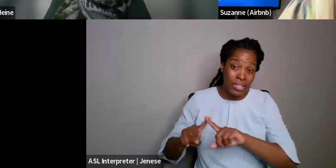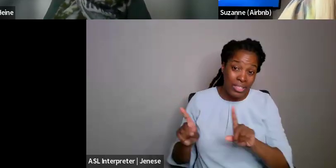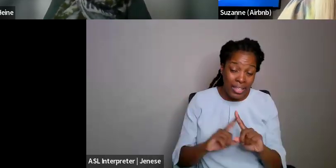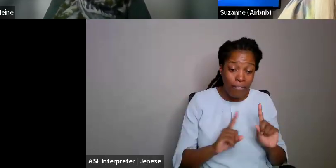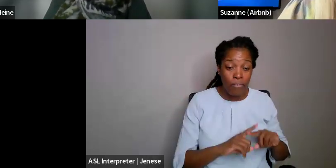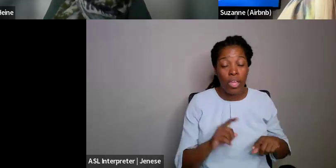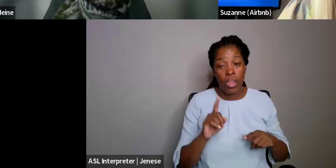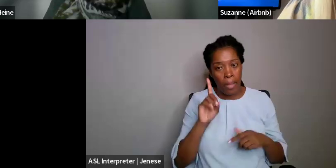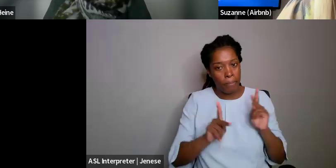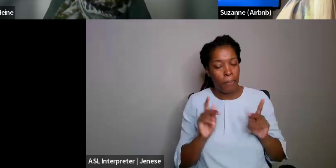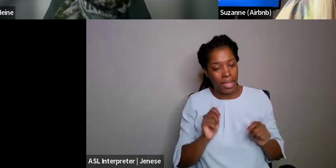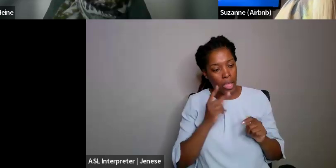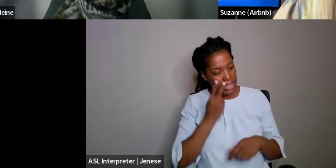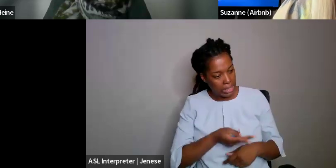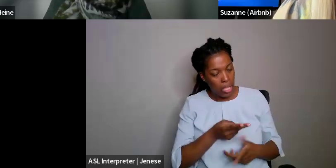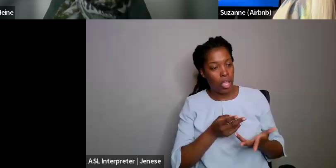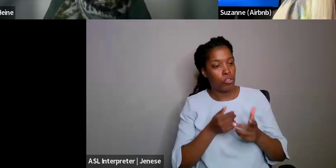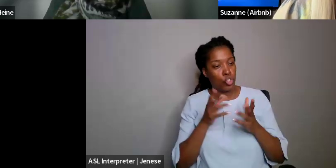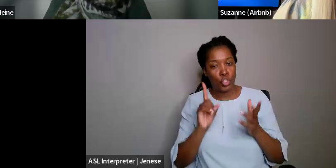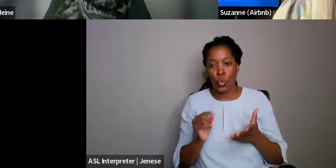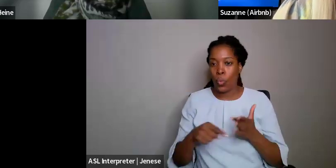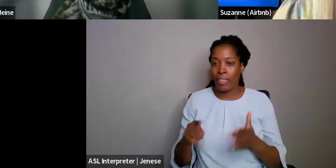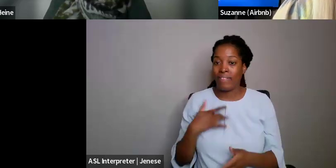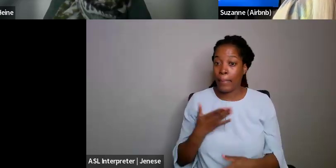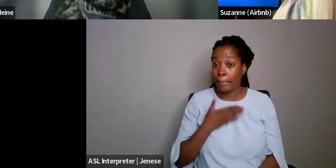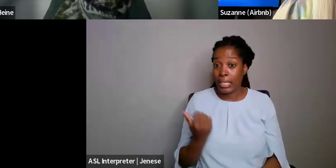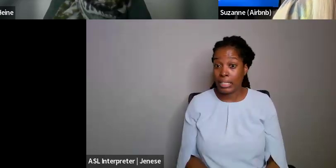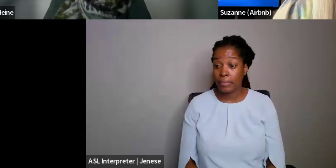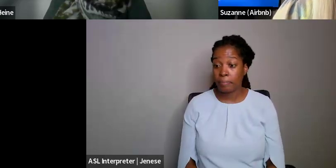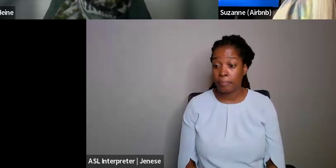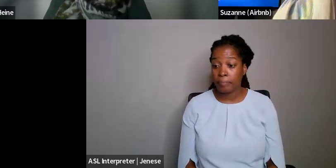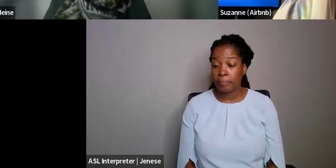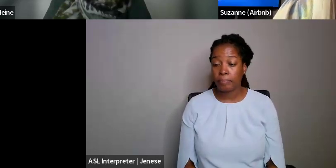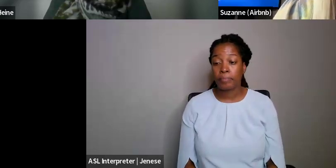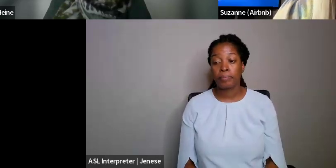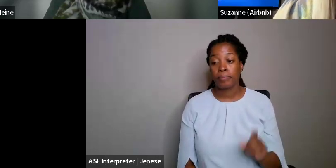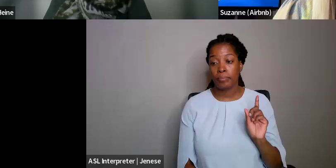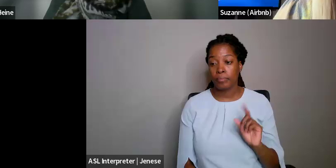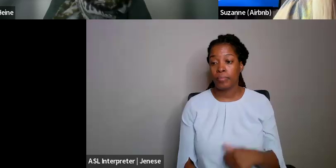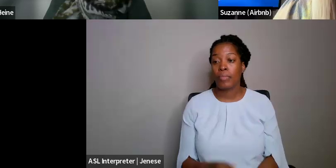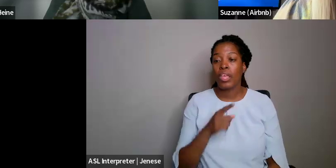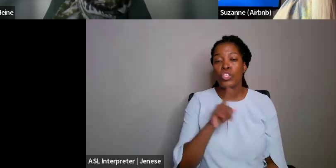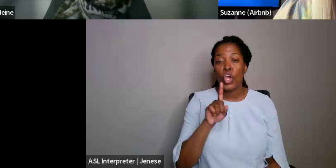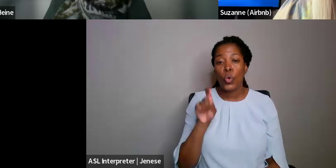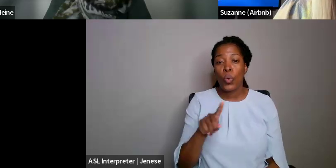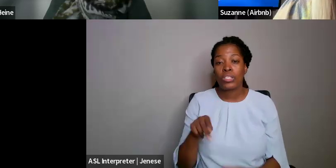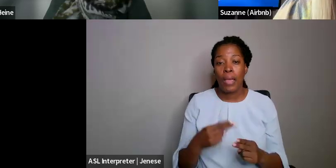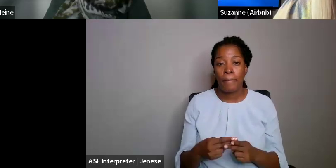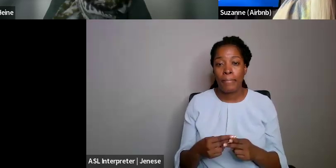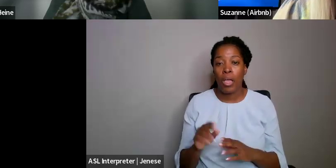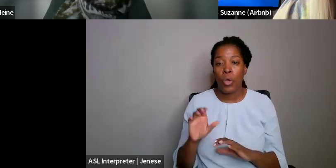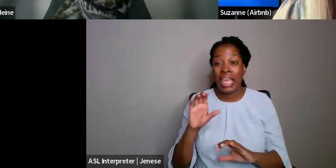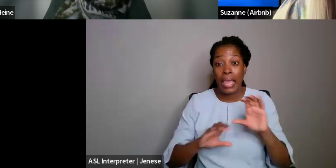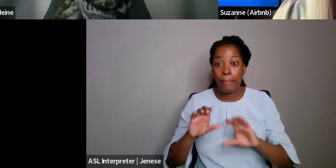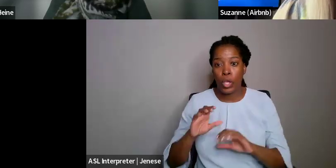suits them best. Yeah, amazing. We have a question about chemical sensitivities. I'm also mindful of time, so I'm going to sort